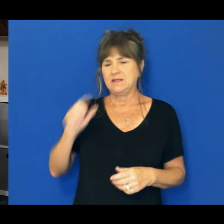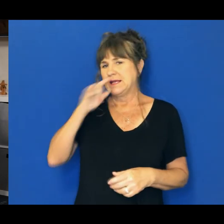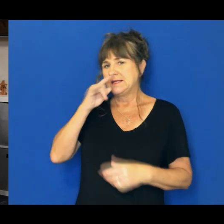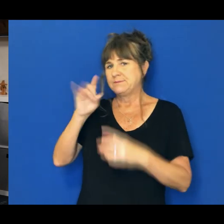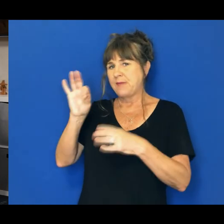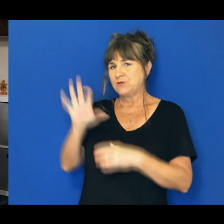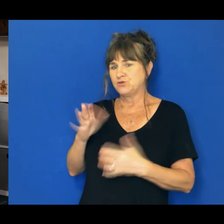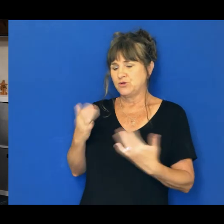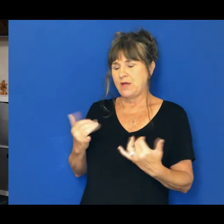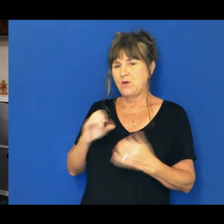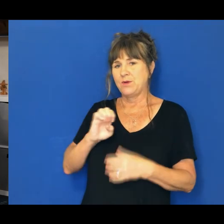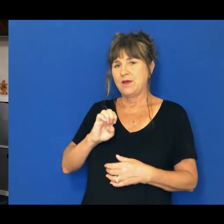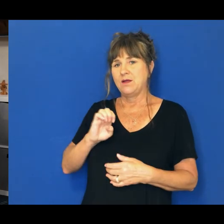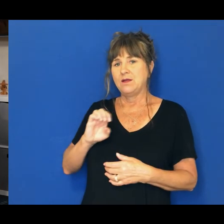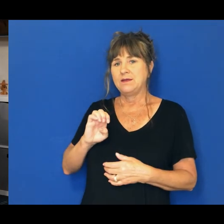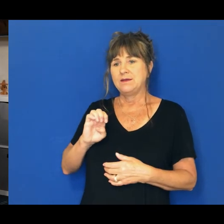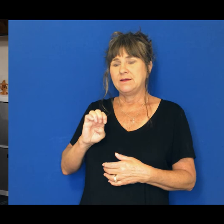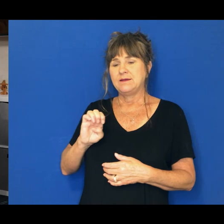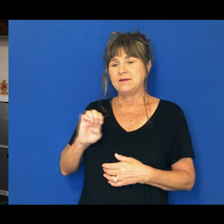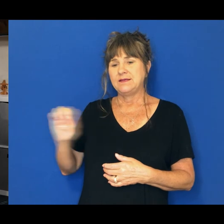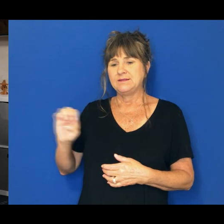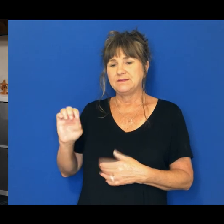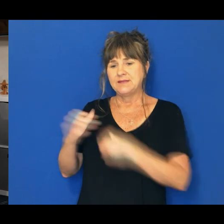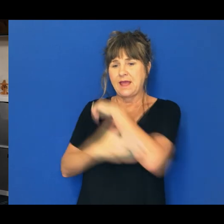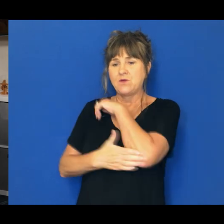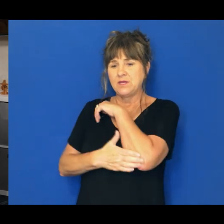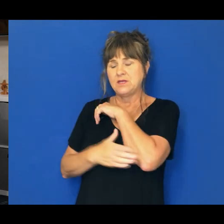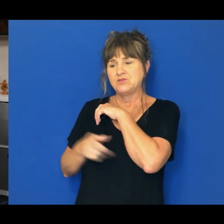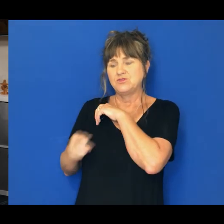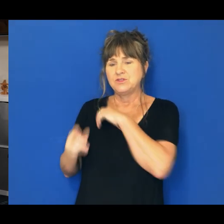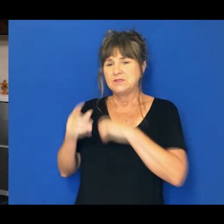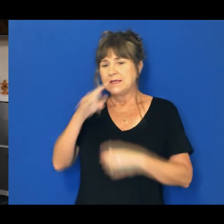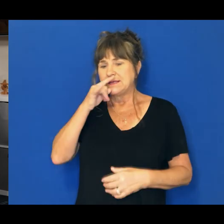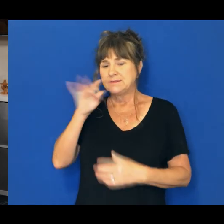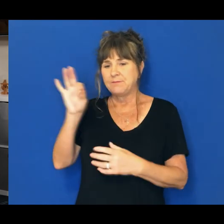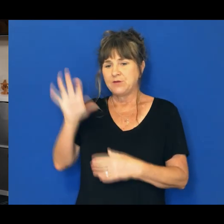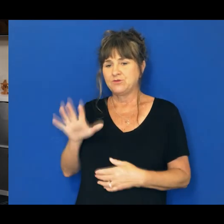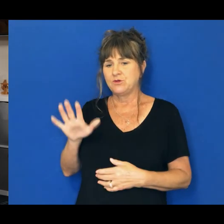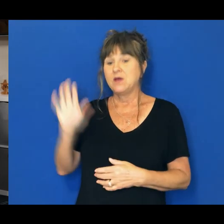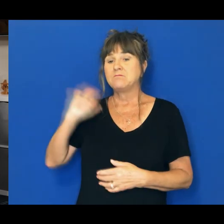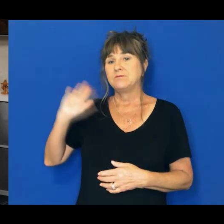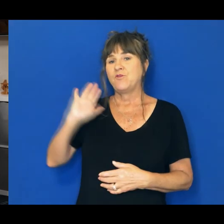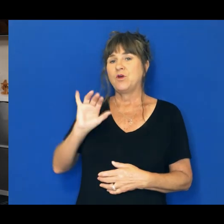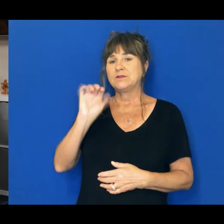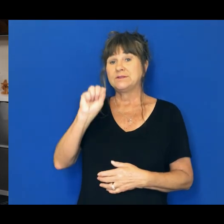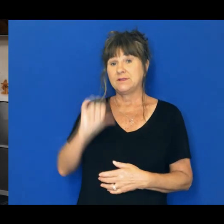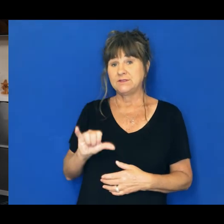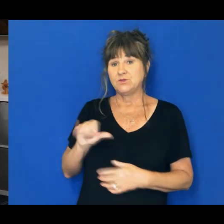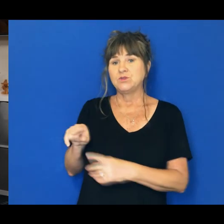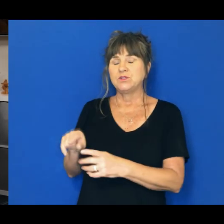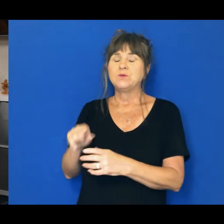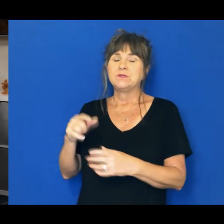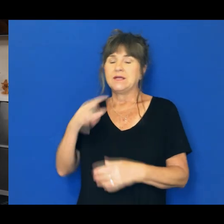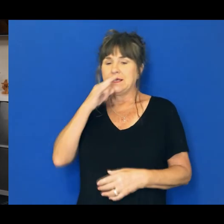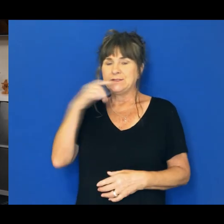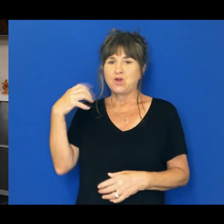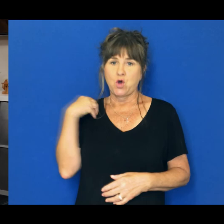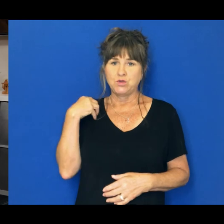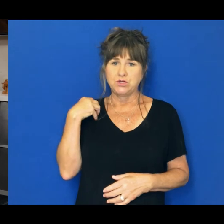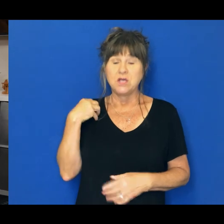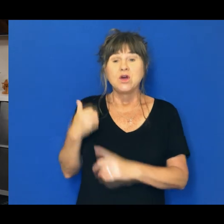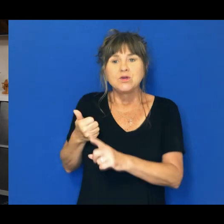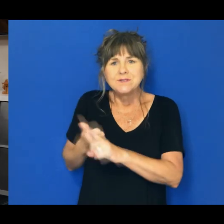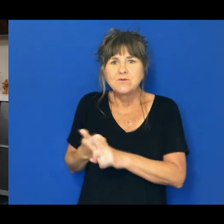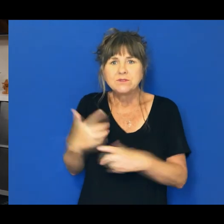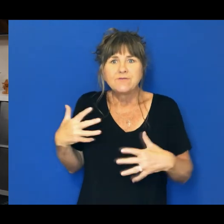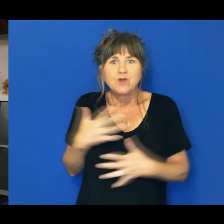our kids pastor right now at East County. And she used to be one of my coaches when I was a kids pastor down in San Ysidro. And she was like